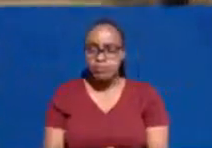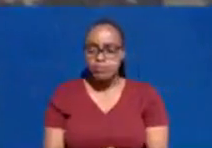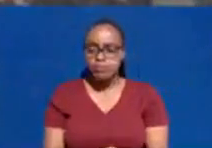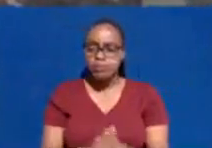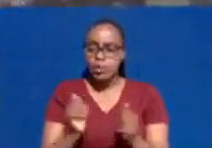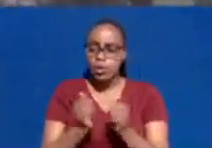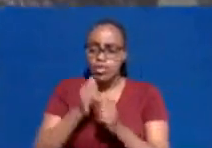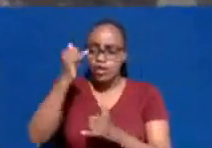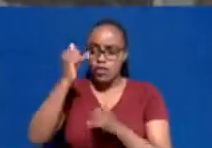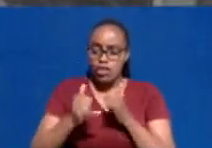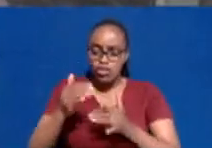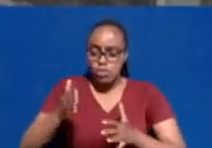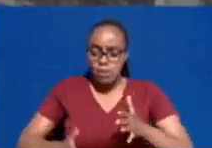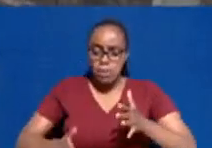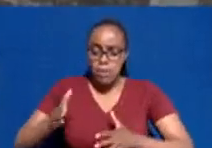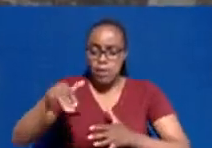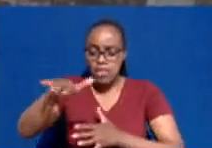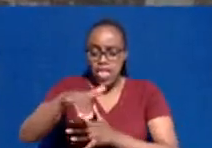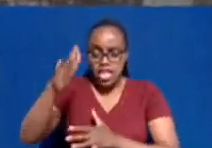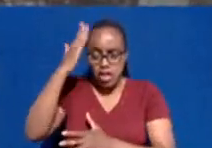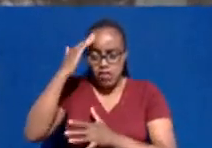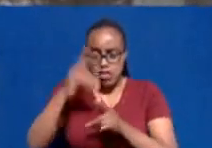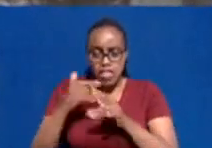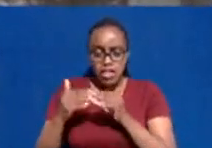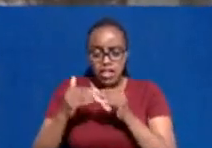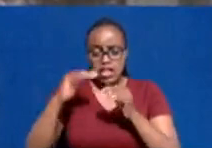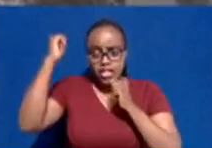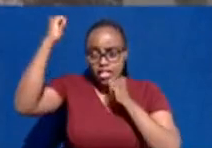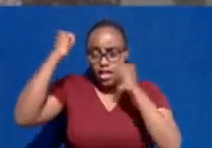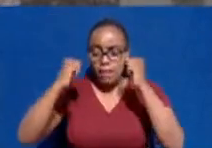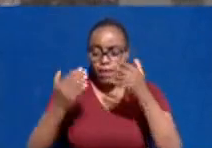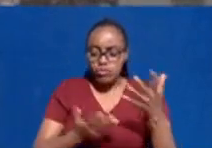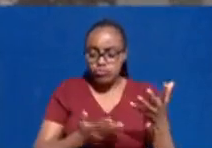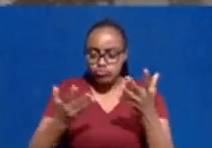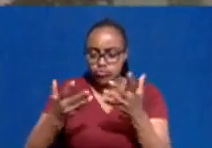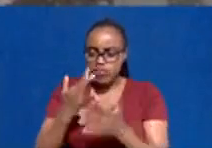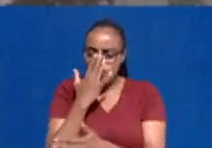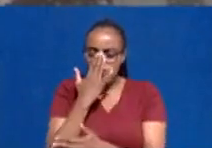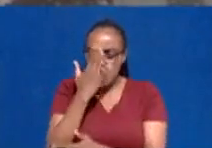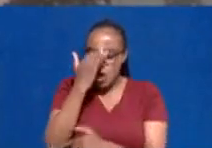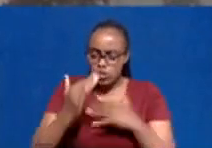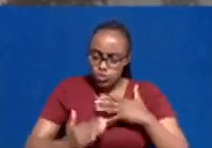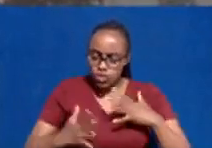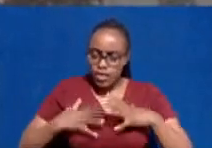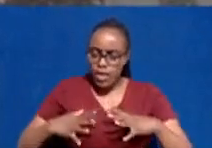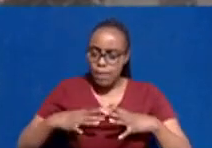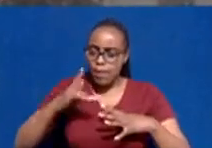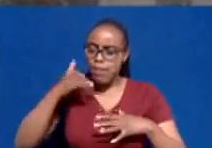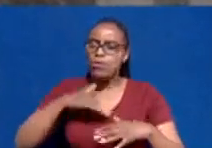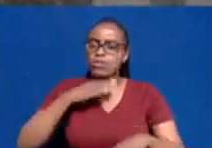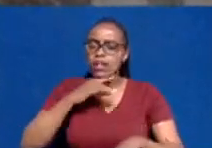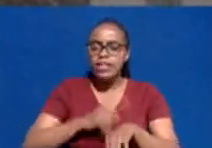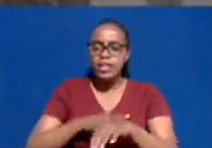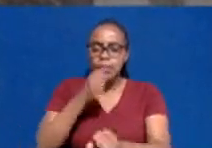With his final march to this monument, he led the military in laying wreath in honor of those that paid the ultimate